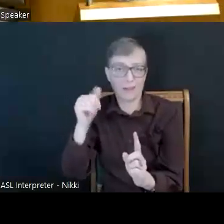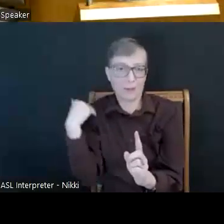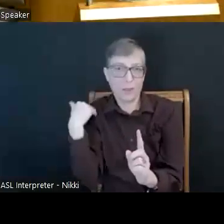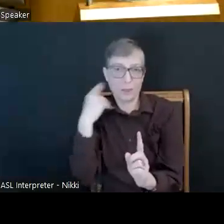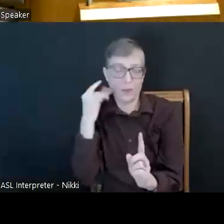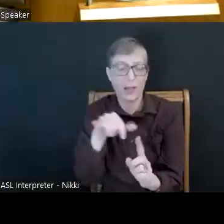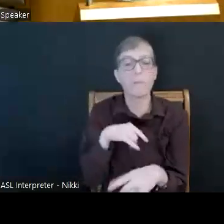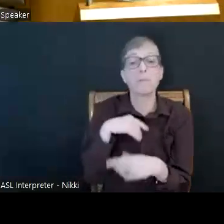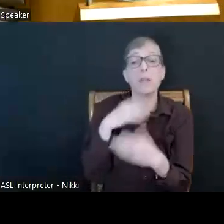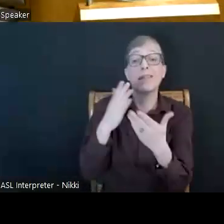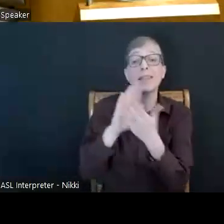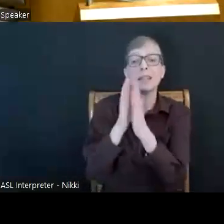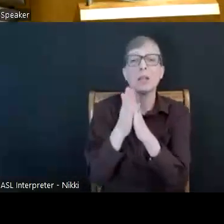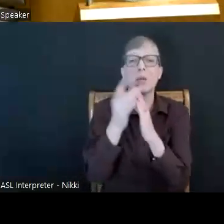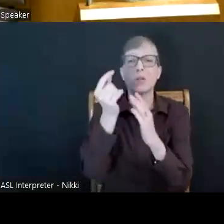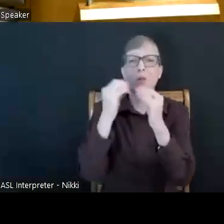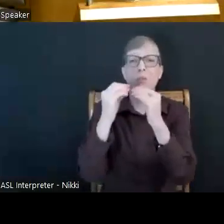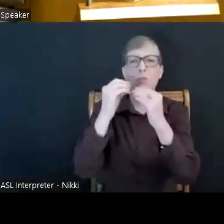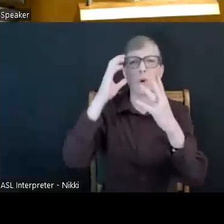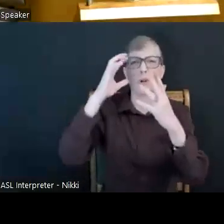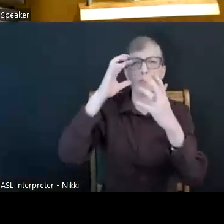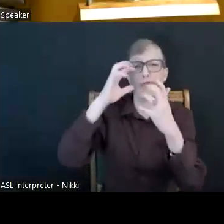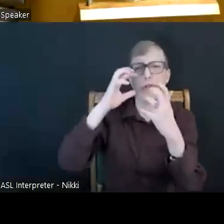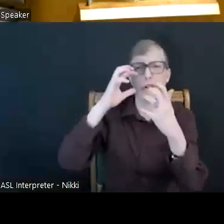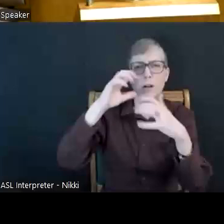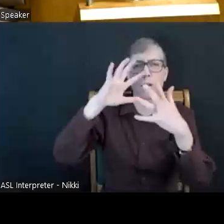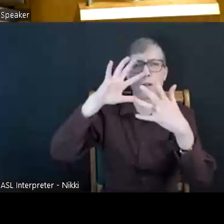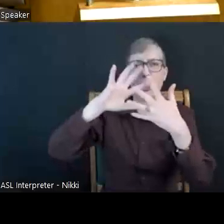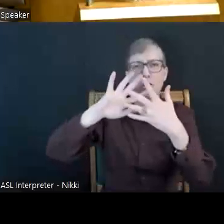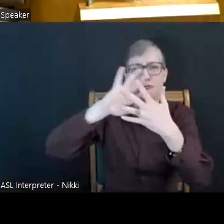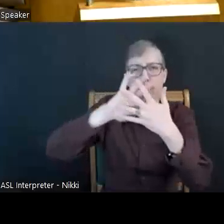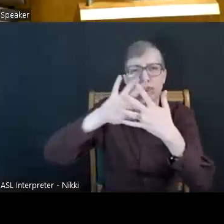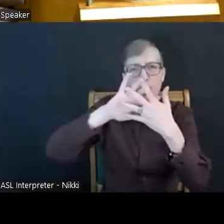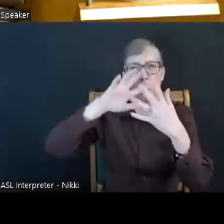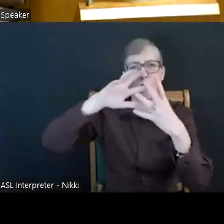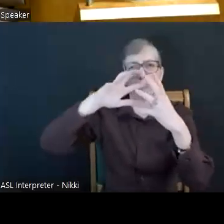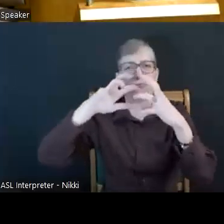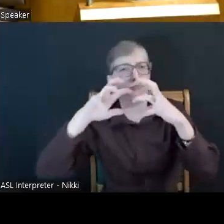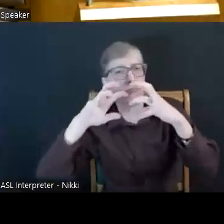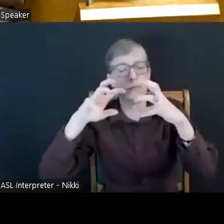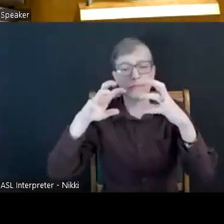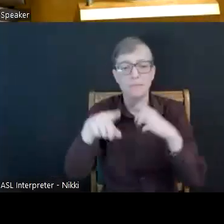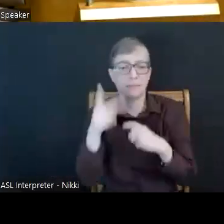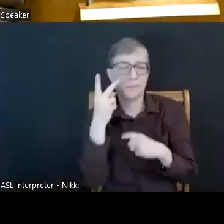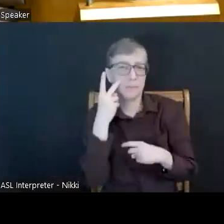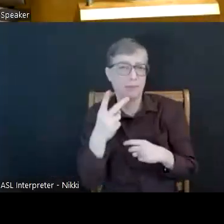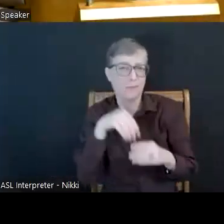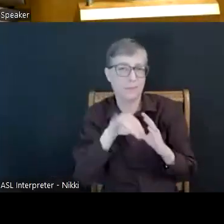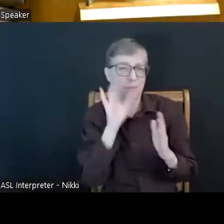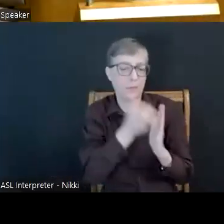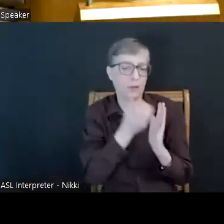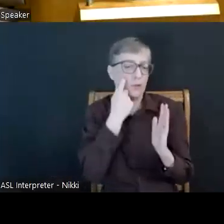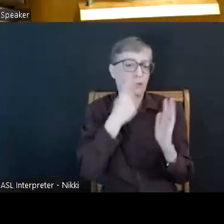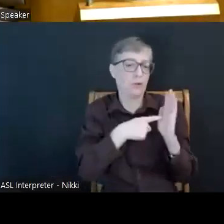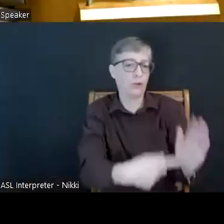darker, a little blurrier, and sometimes distorted, as you can see in this image and on the Amsler grid.